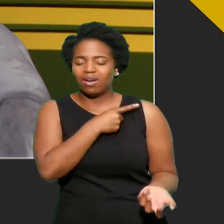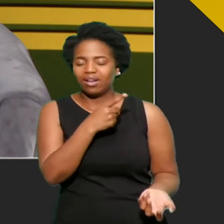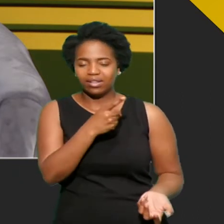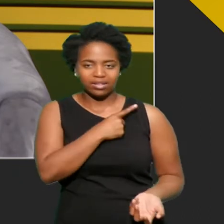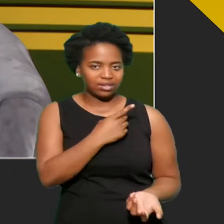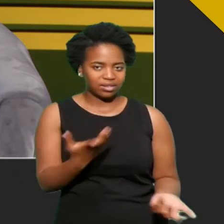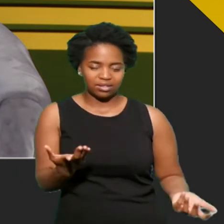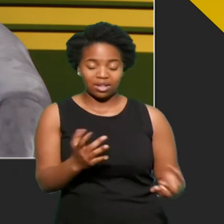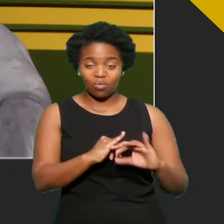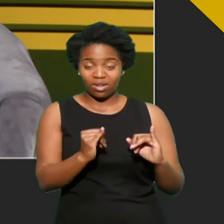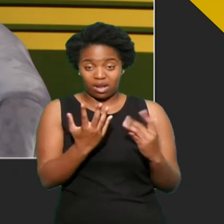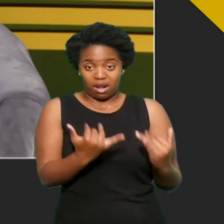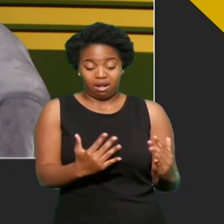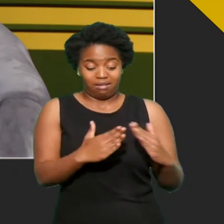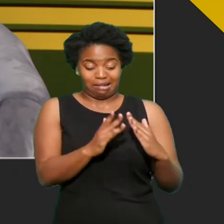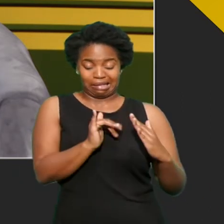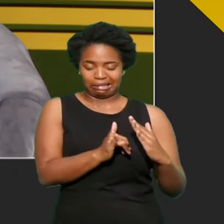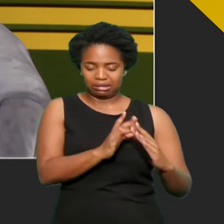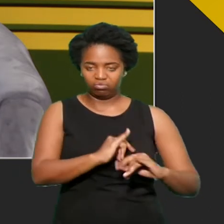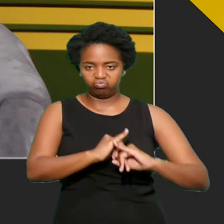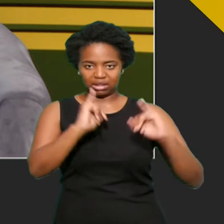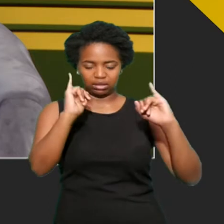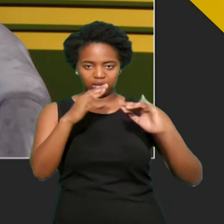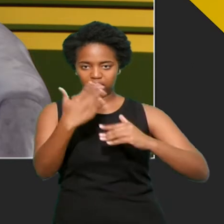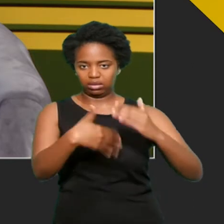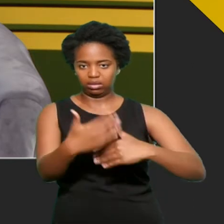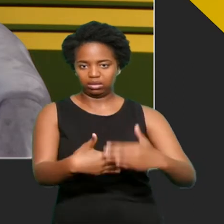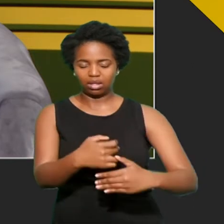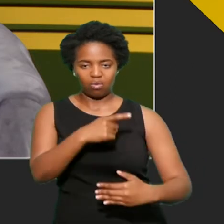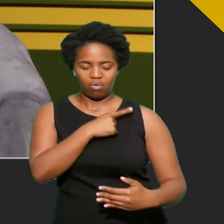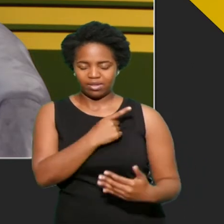especially during a time when we should be coming together as a society to fight